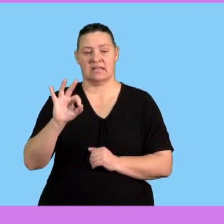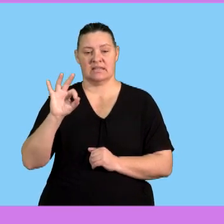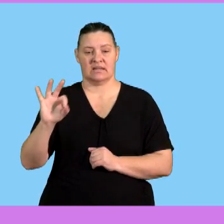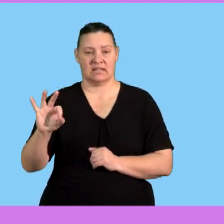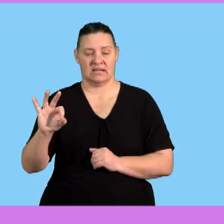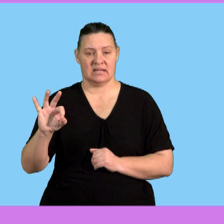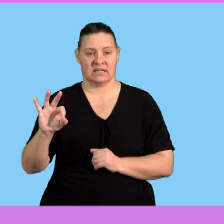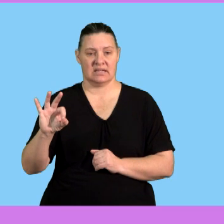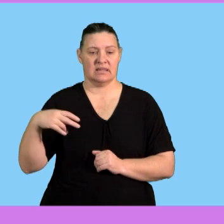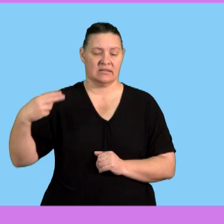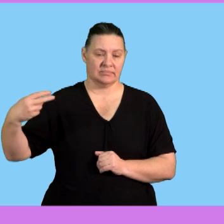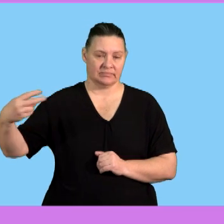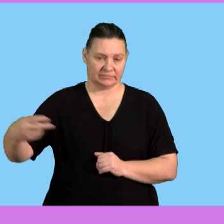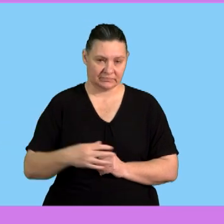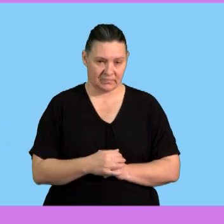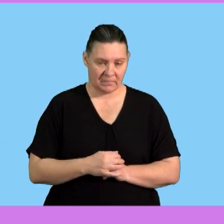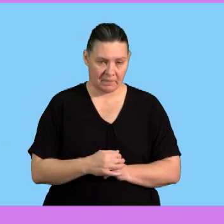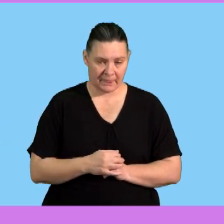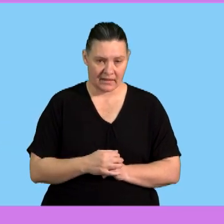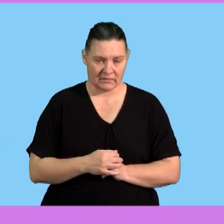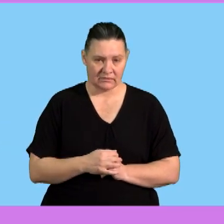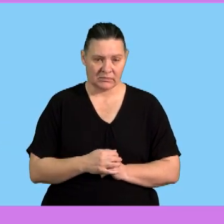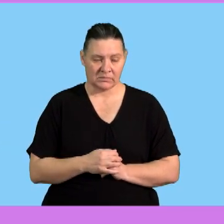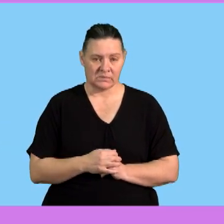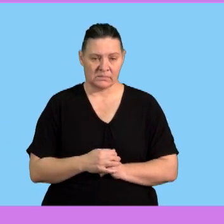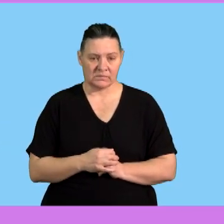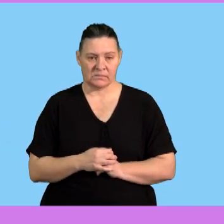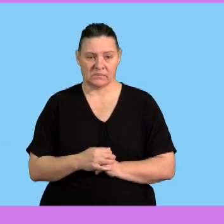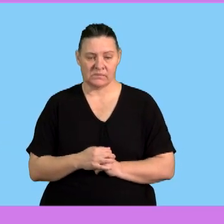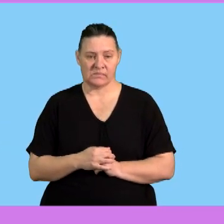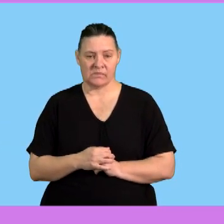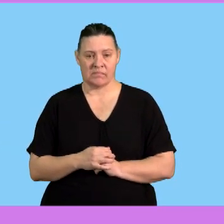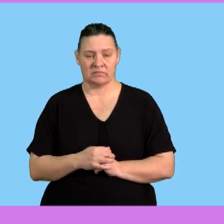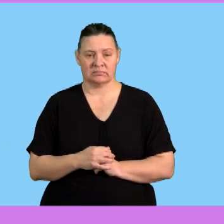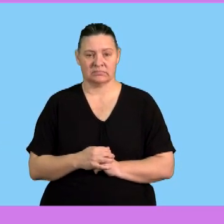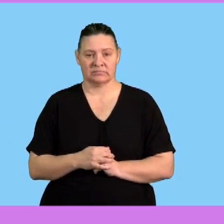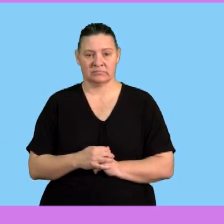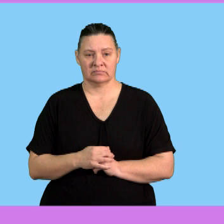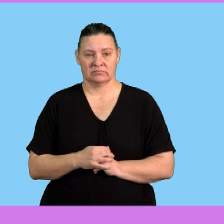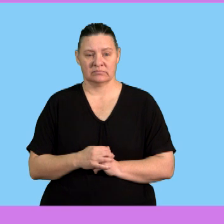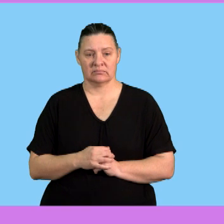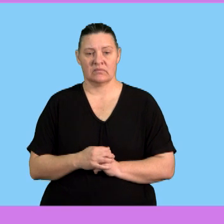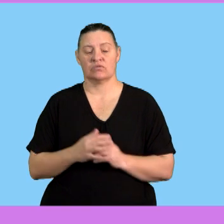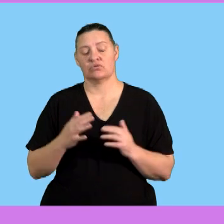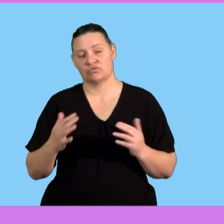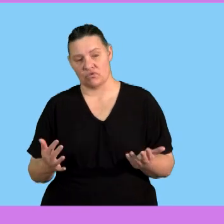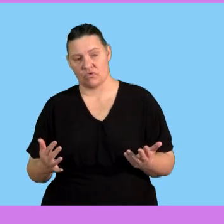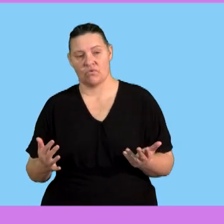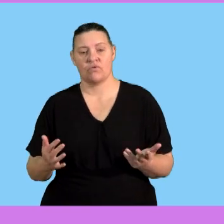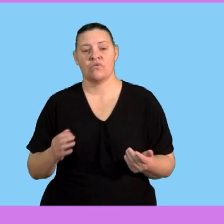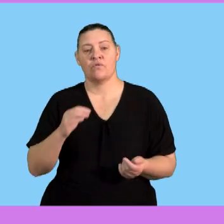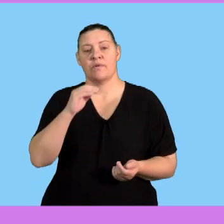0,5833 recurring, meaning the 3's continue up to infinity. So now we